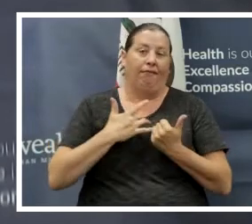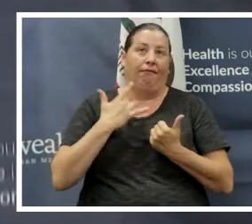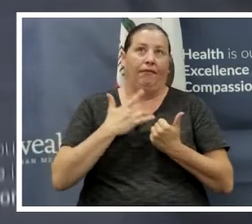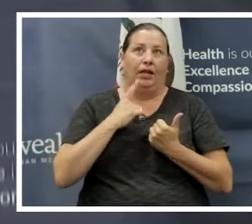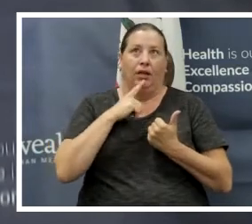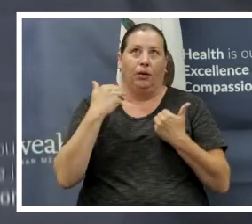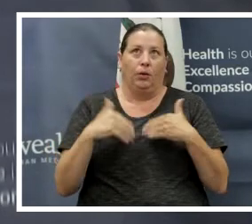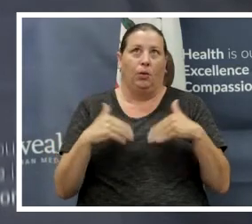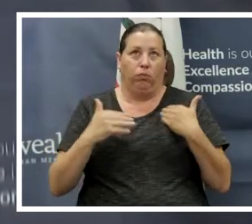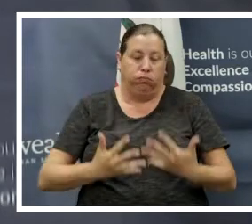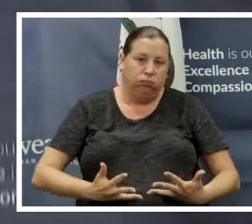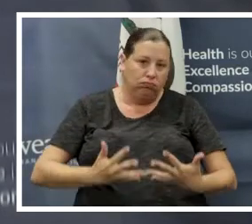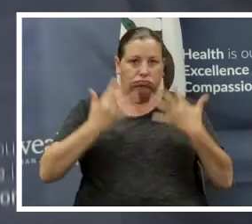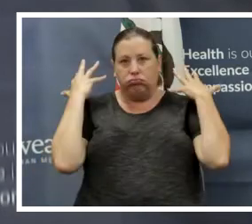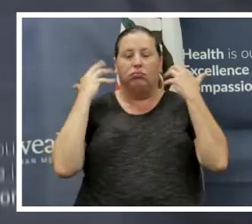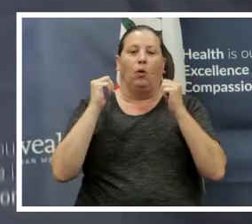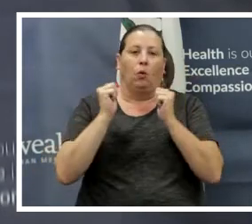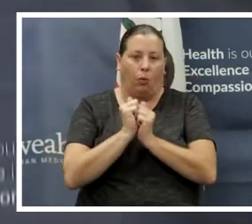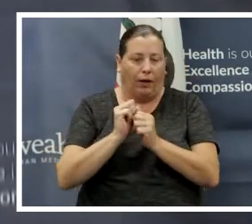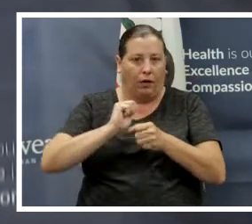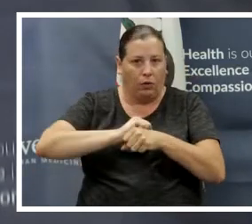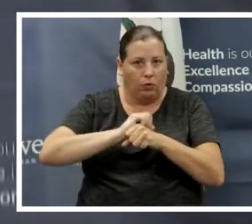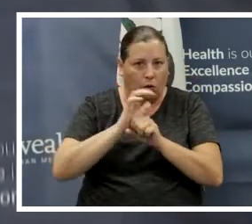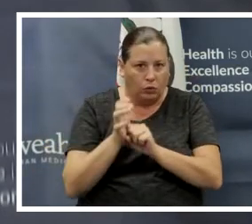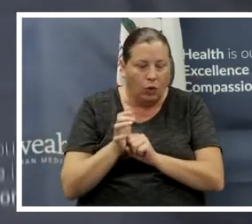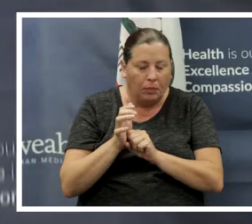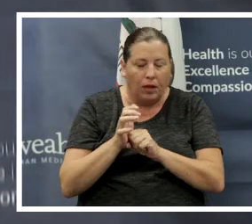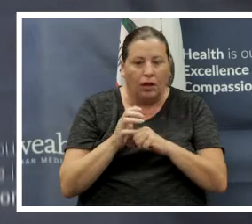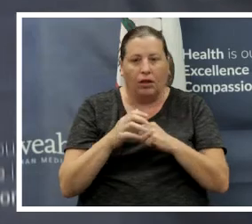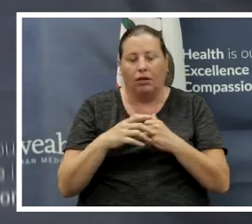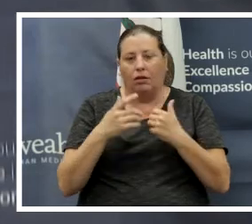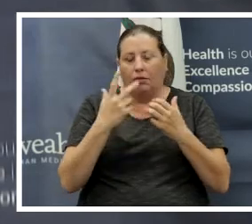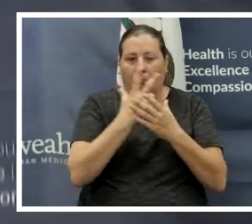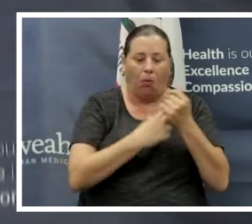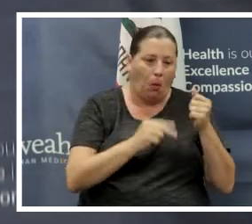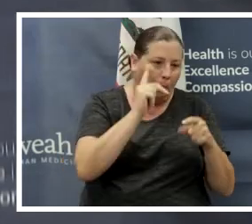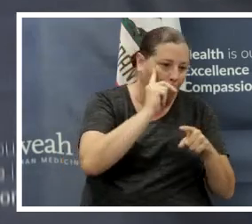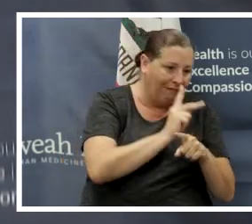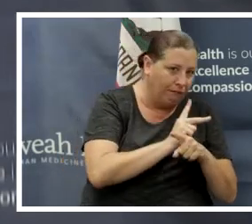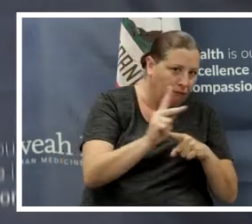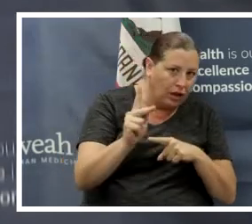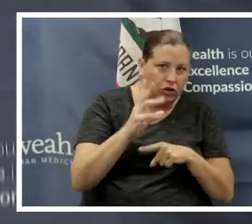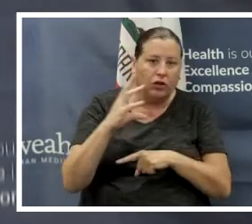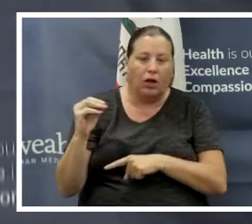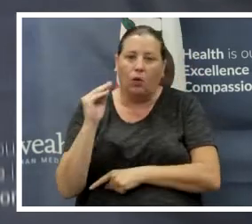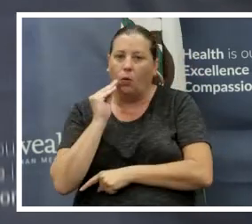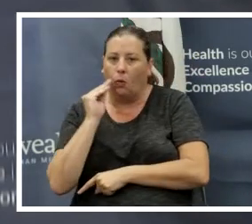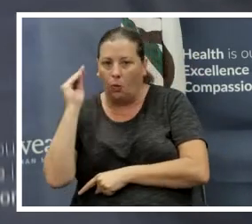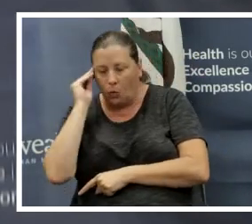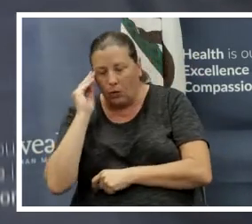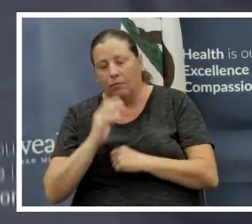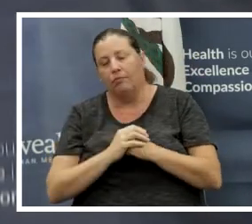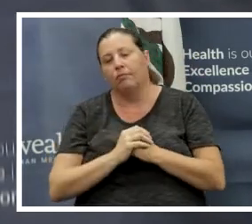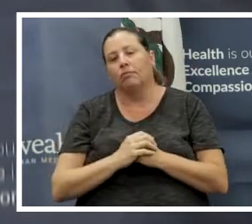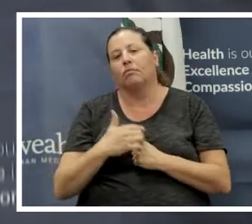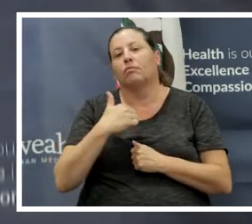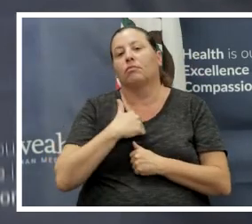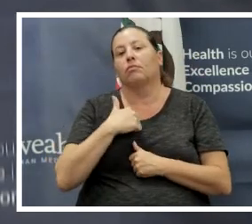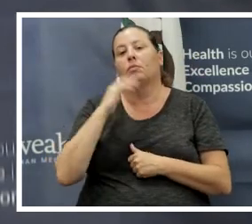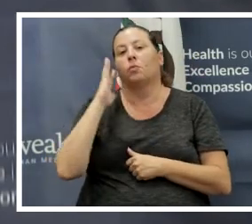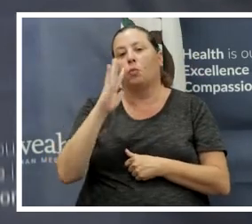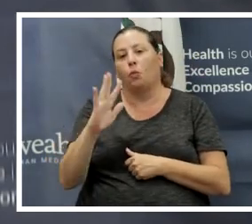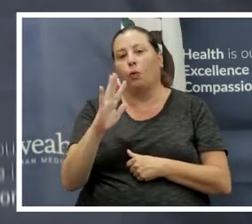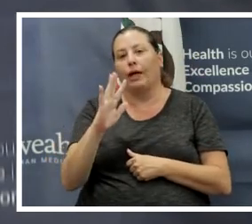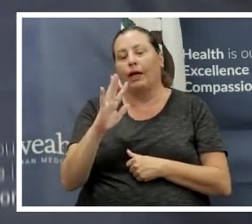coronavirus pandemic, both professionally while we're at work and while we're at home. And I will devote the majority of our evening